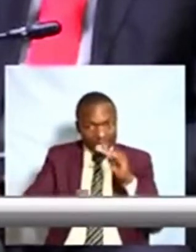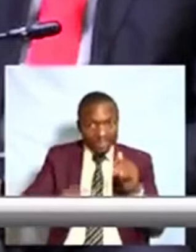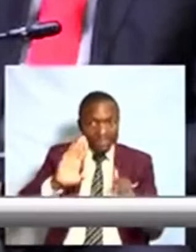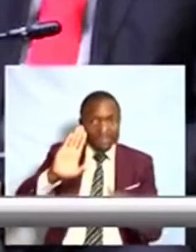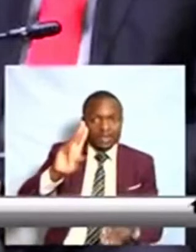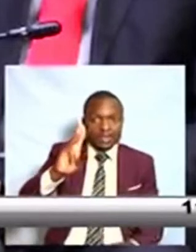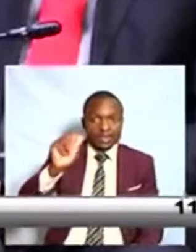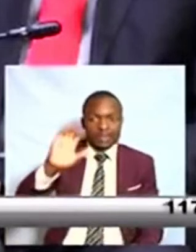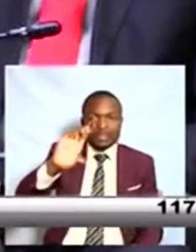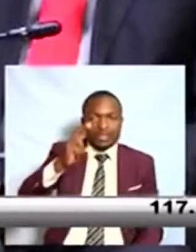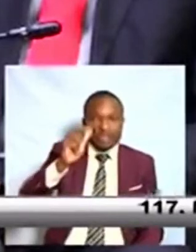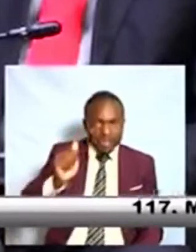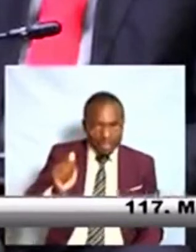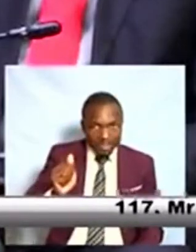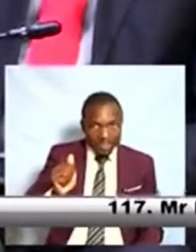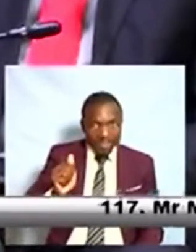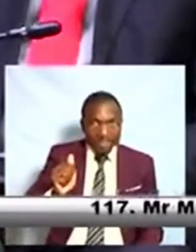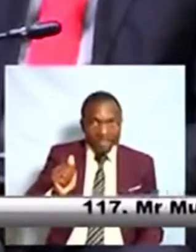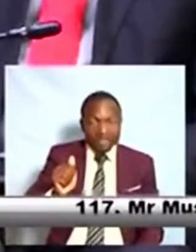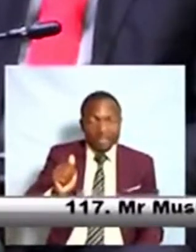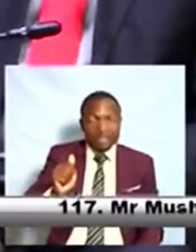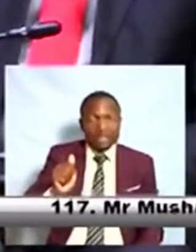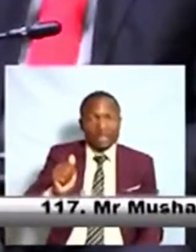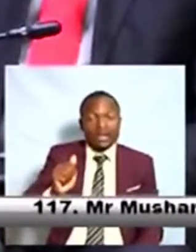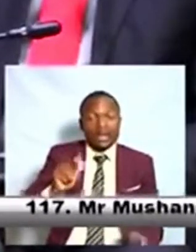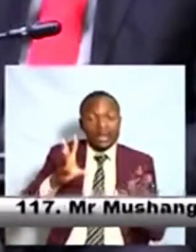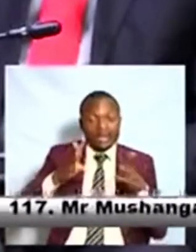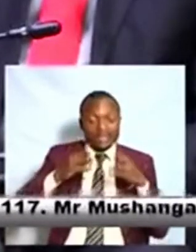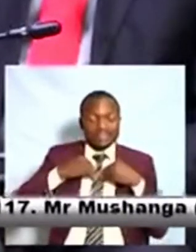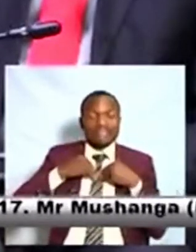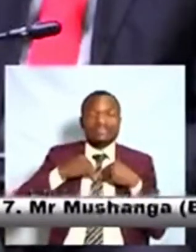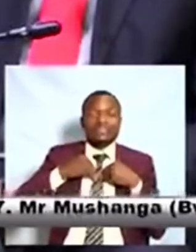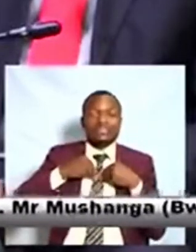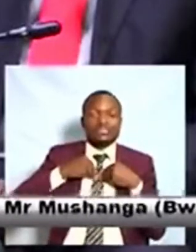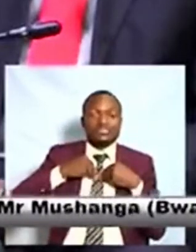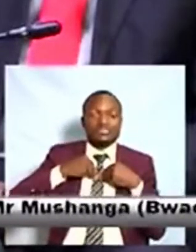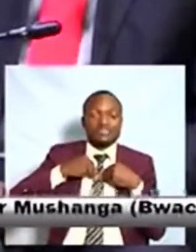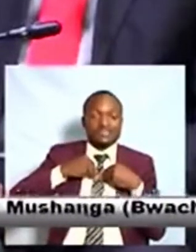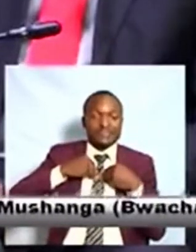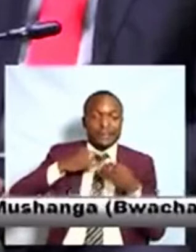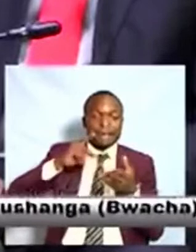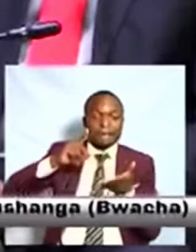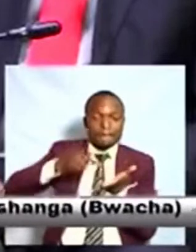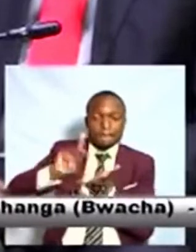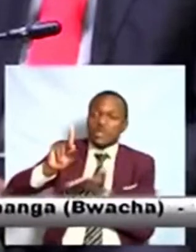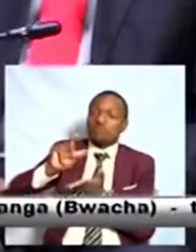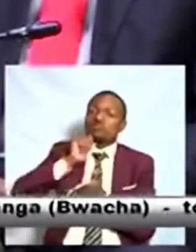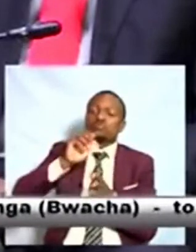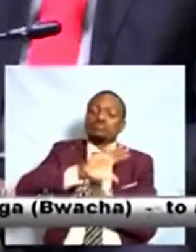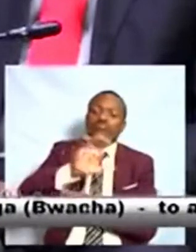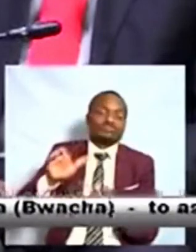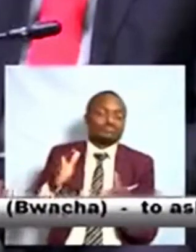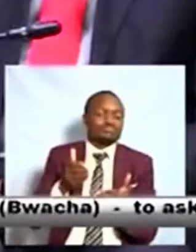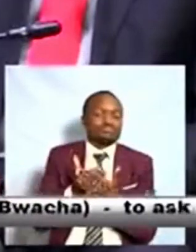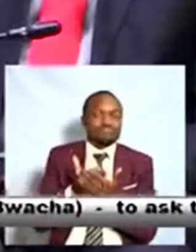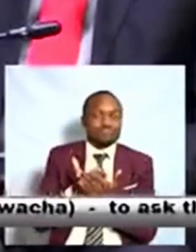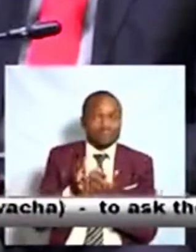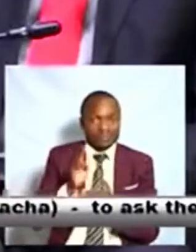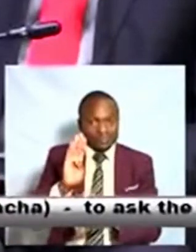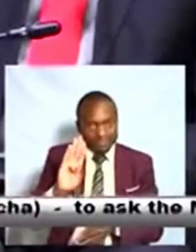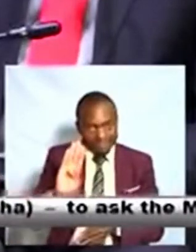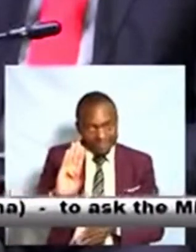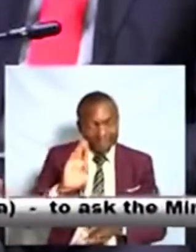parliamentary constituency has been paid their allowances. Not everyone. In